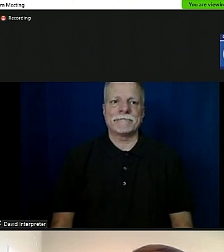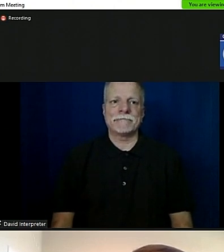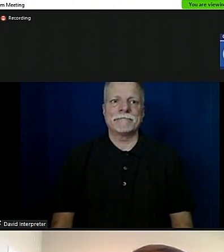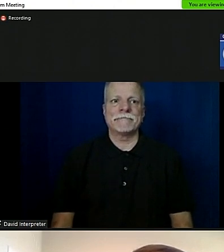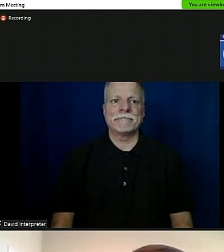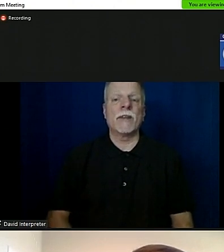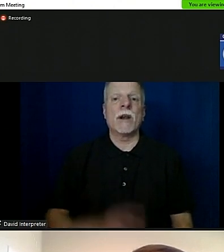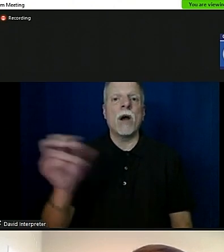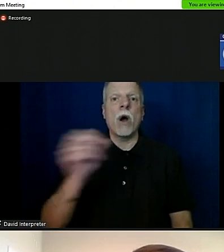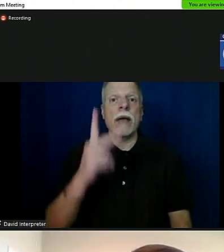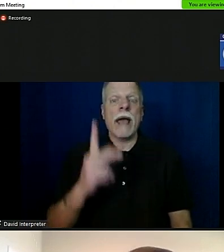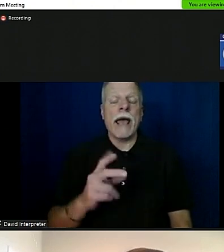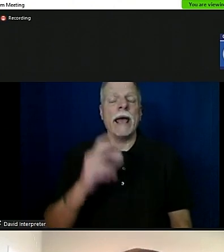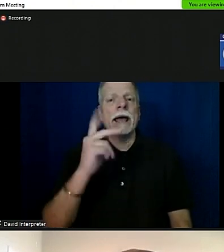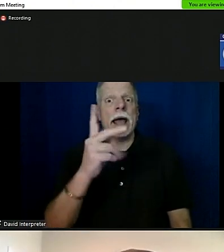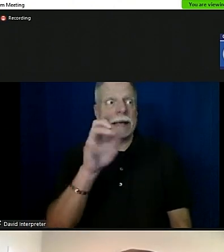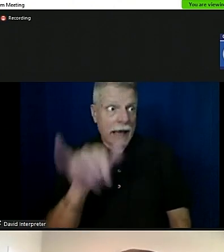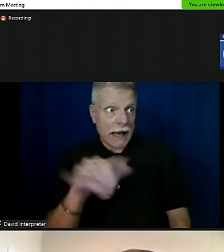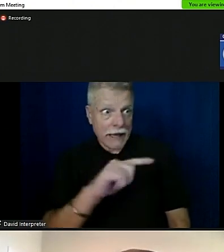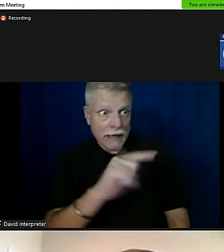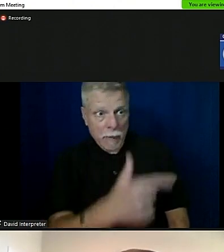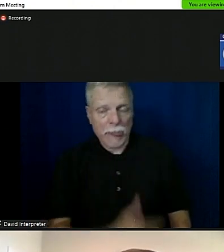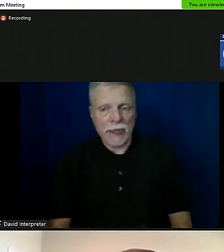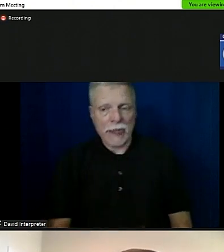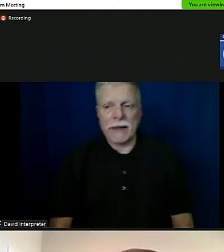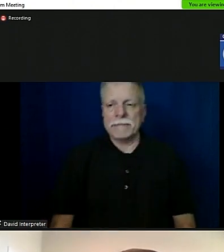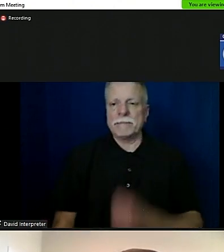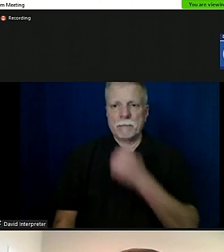Okay, Kelly, I'm going to take it over to you.